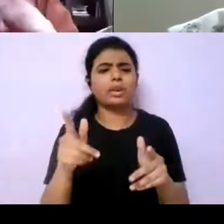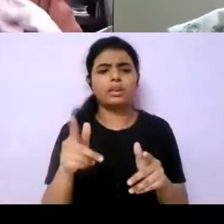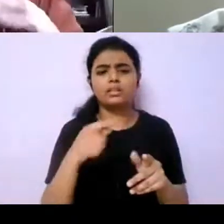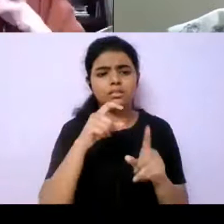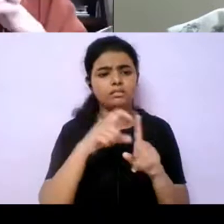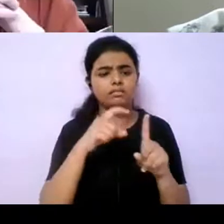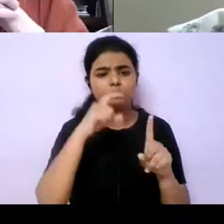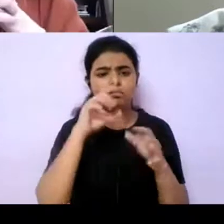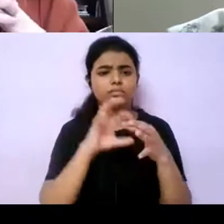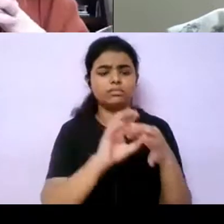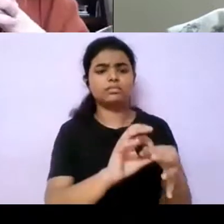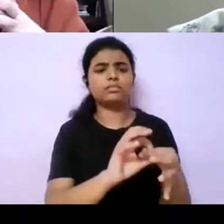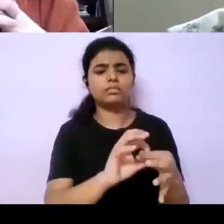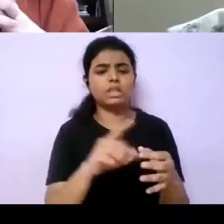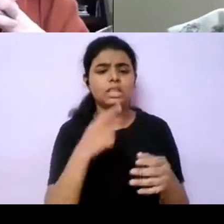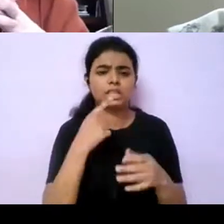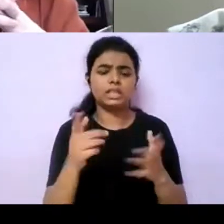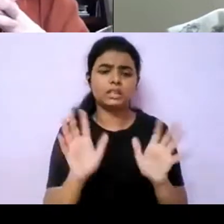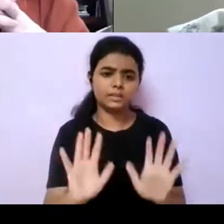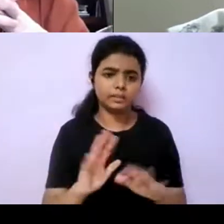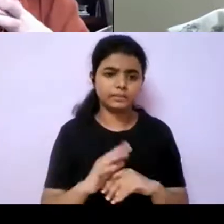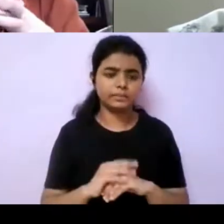now.